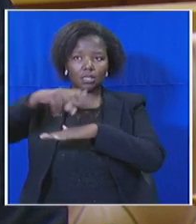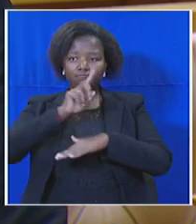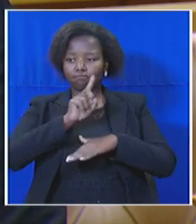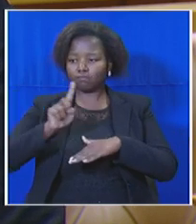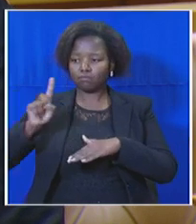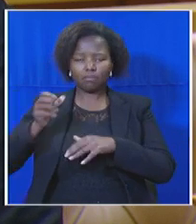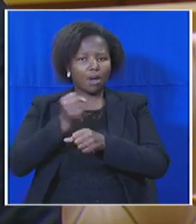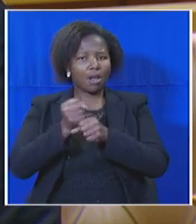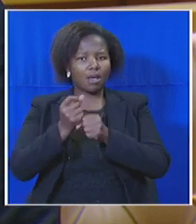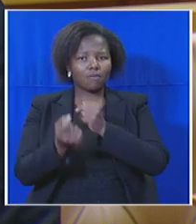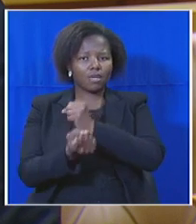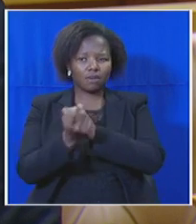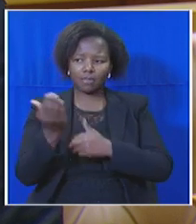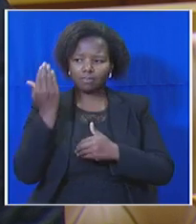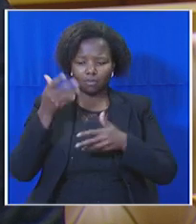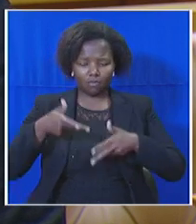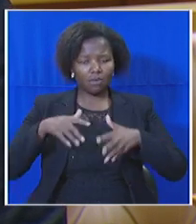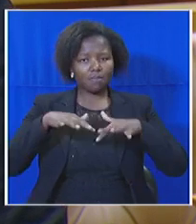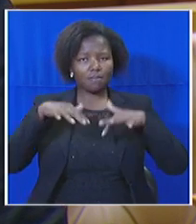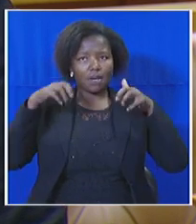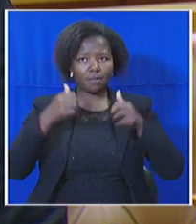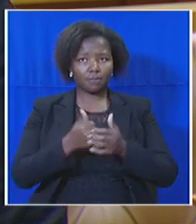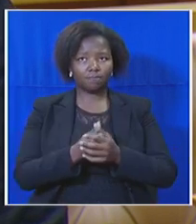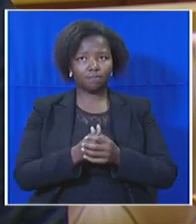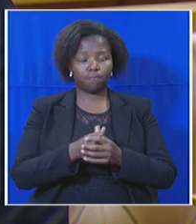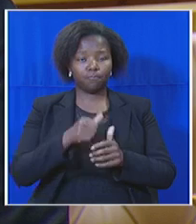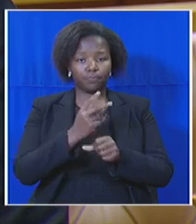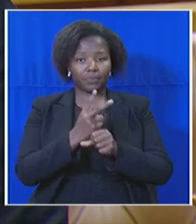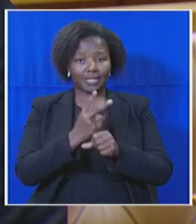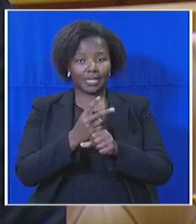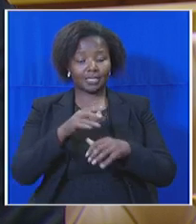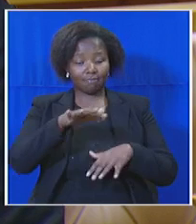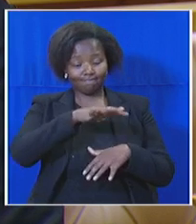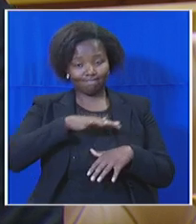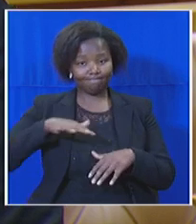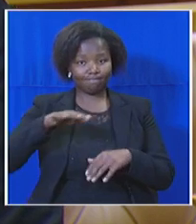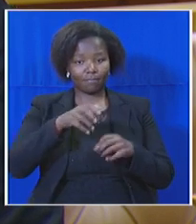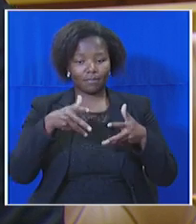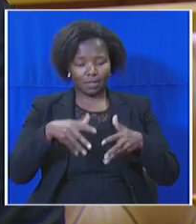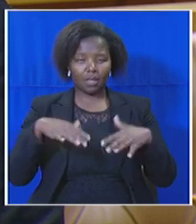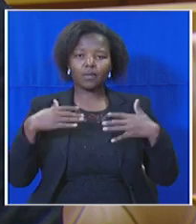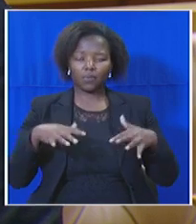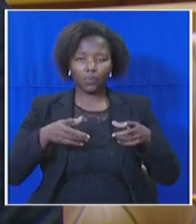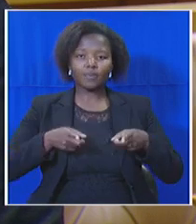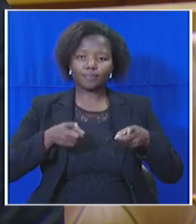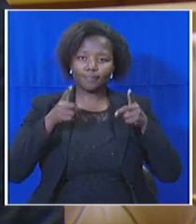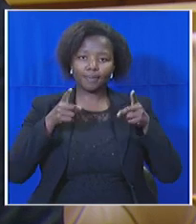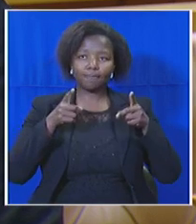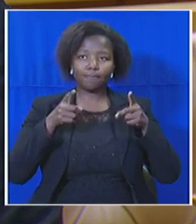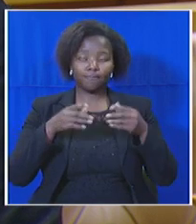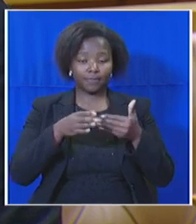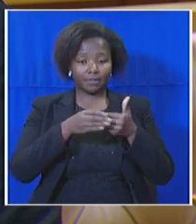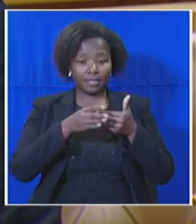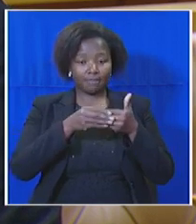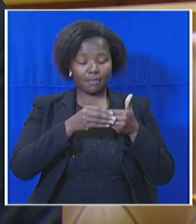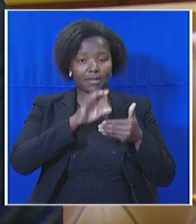unseen before in Parliament. Further note that the environment has become so hostile. Members of the EFF